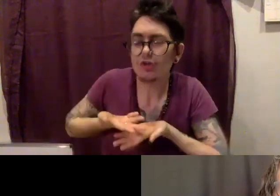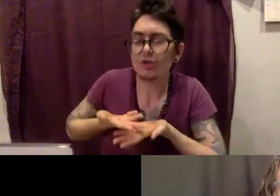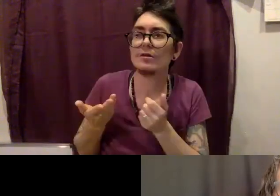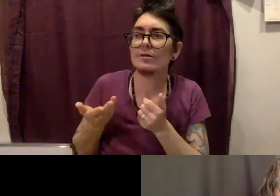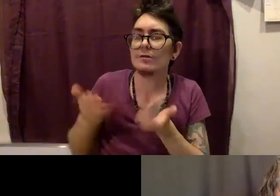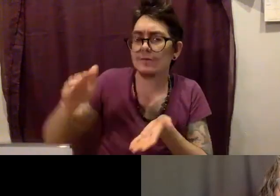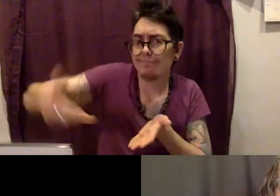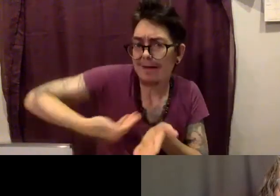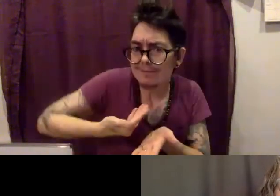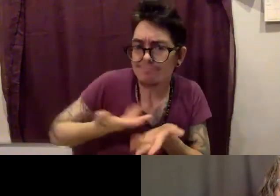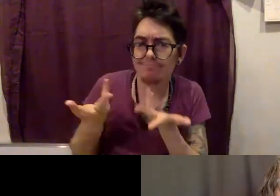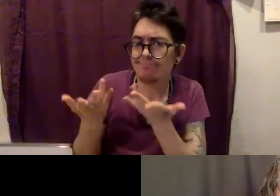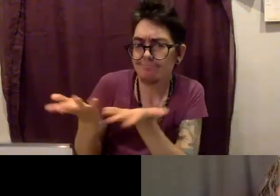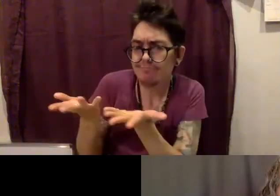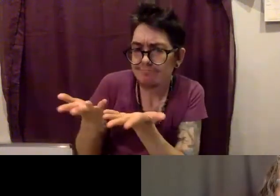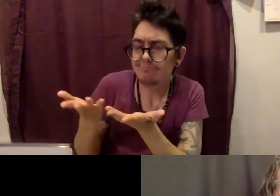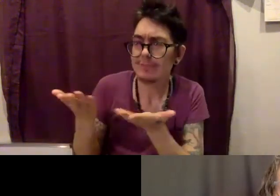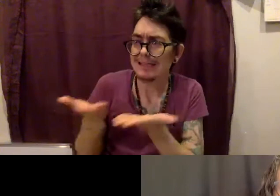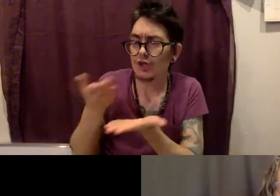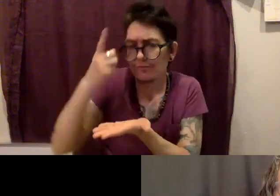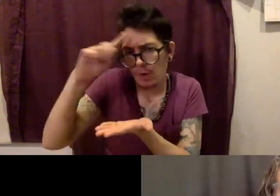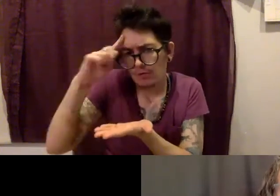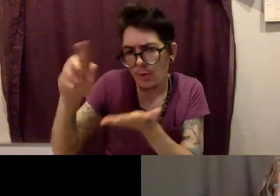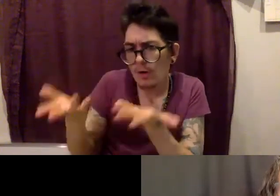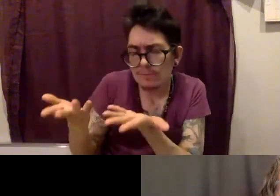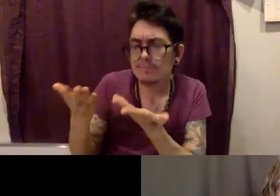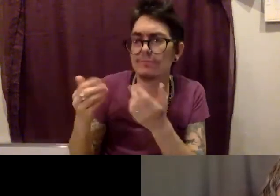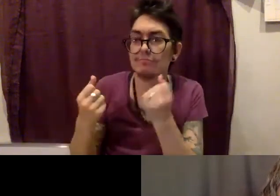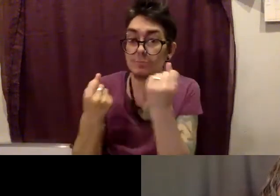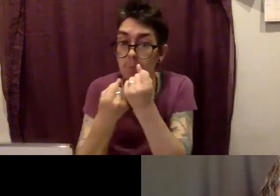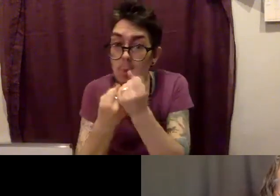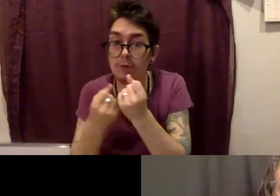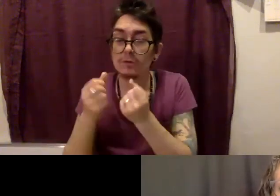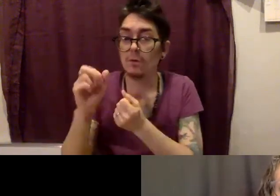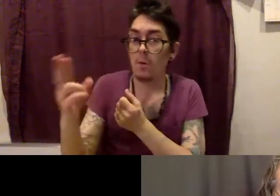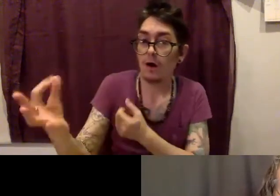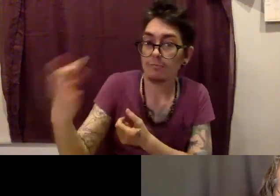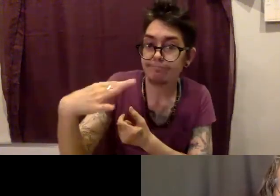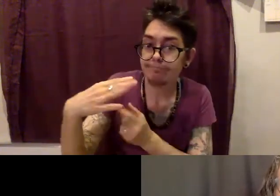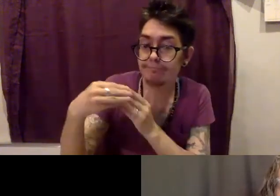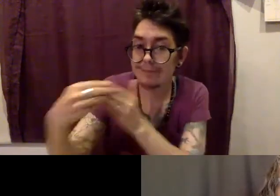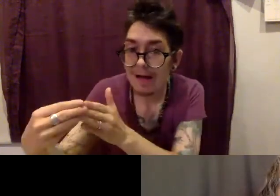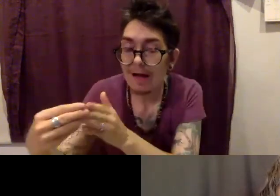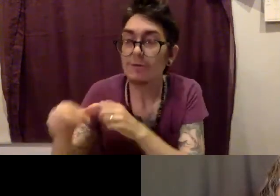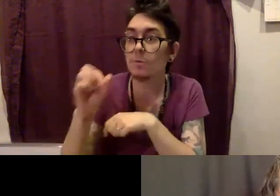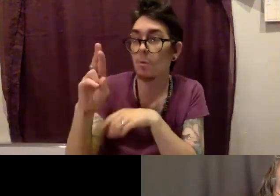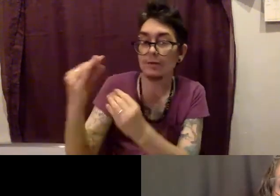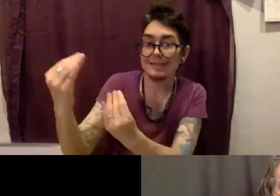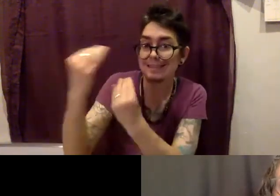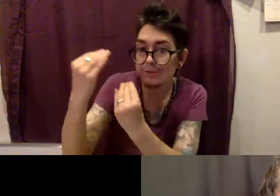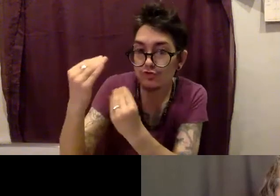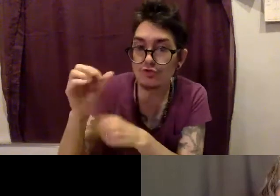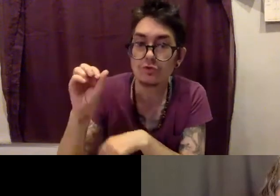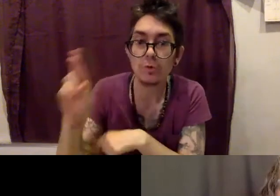to give me. And then you can welcome that energy in. Maybe ask them what they're here for. Maybe they're here for